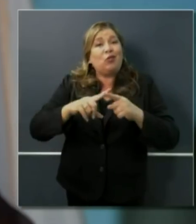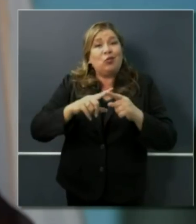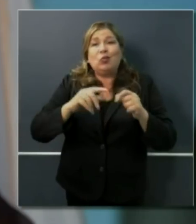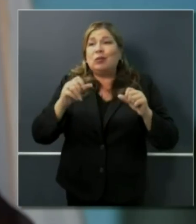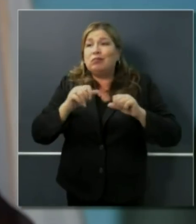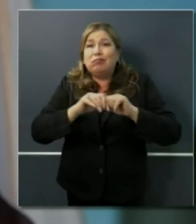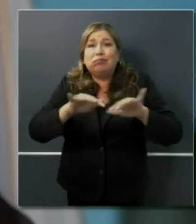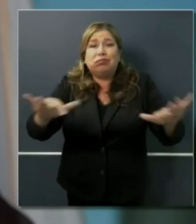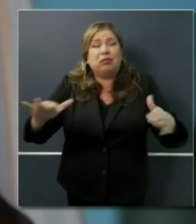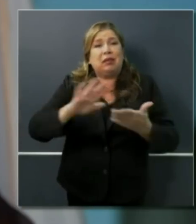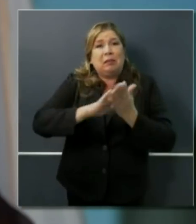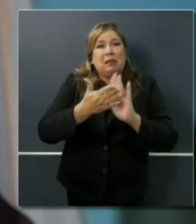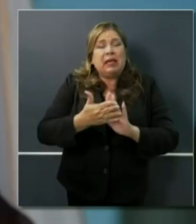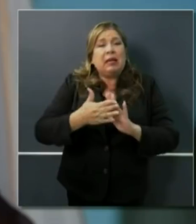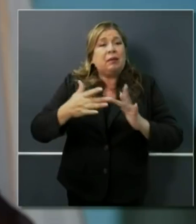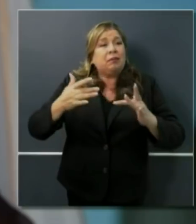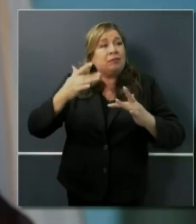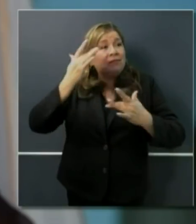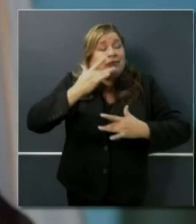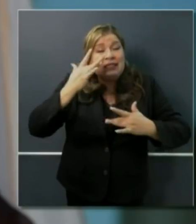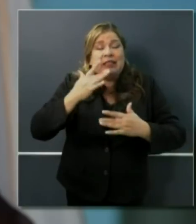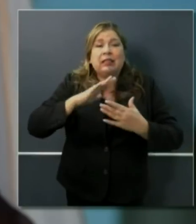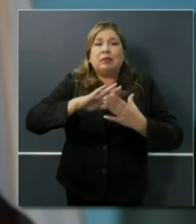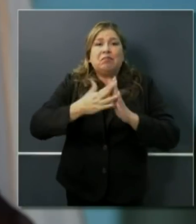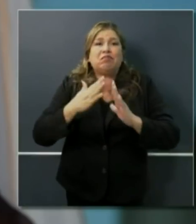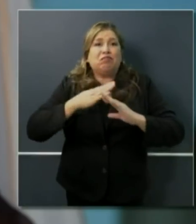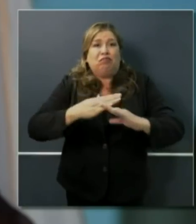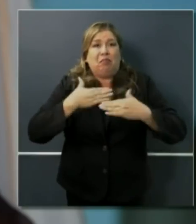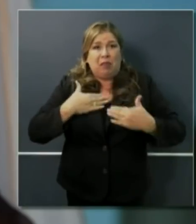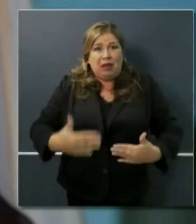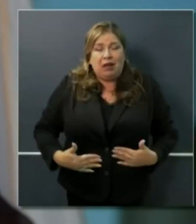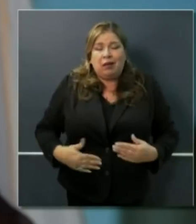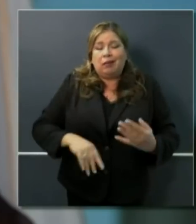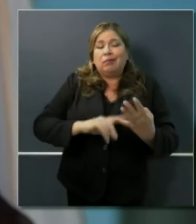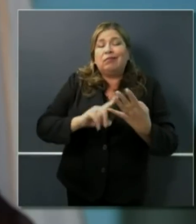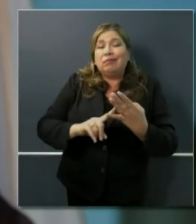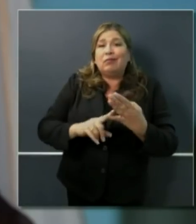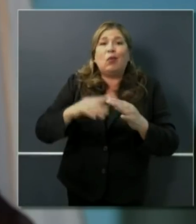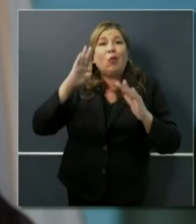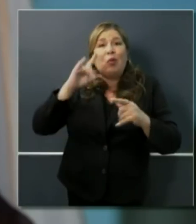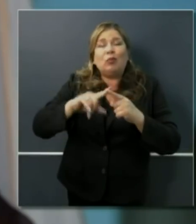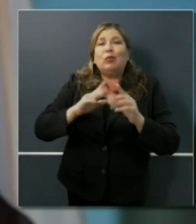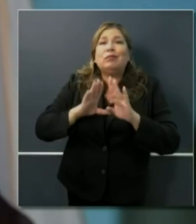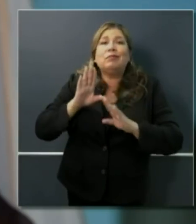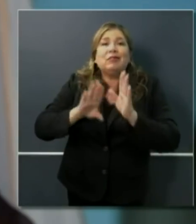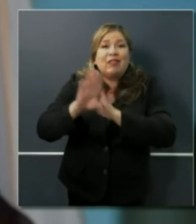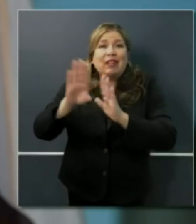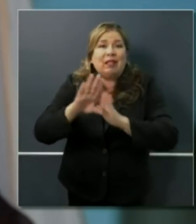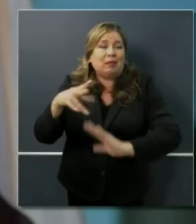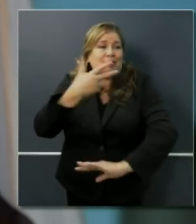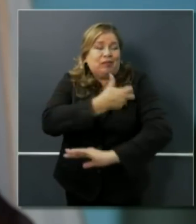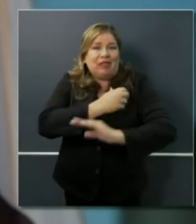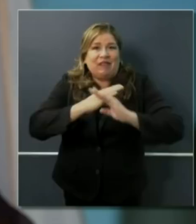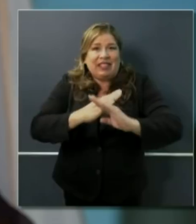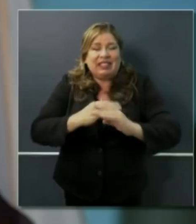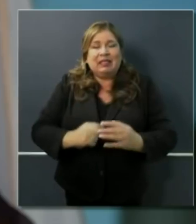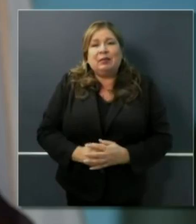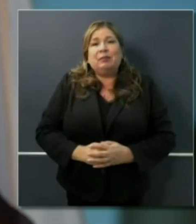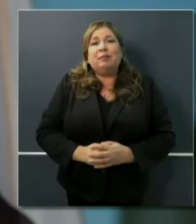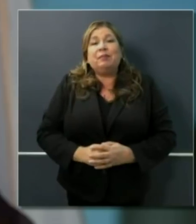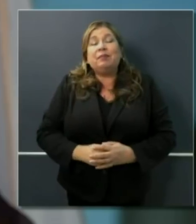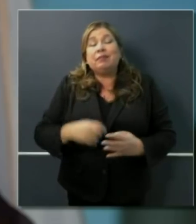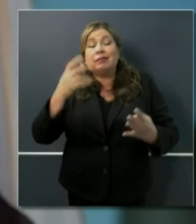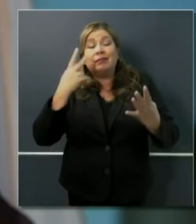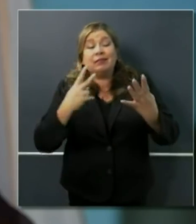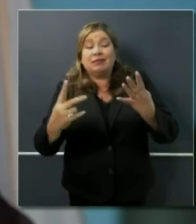in this transition, where we do see light at the end of the tunnel, where there is a ray of optimism and